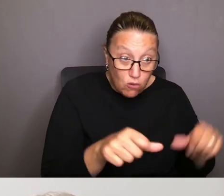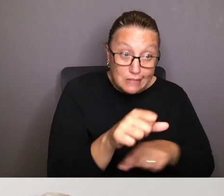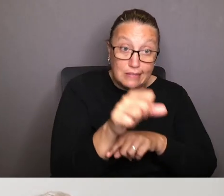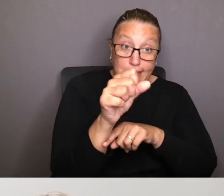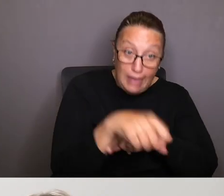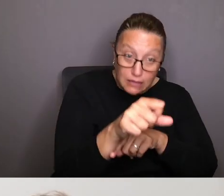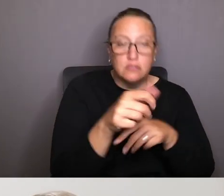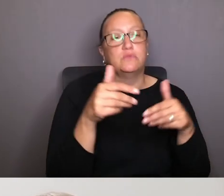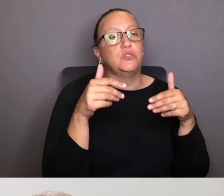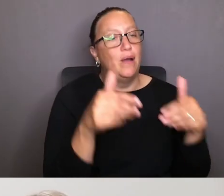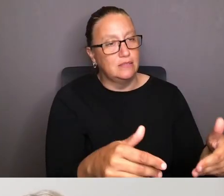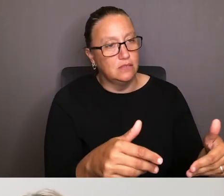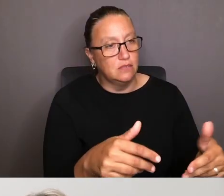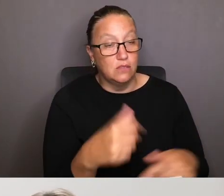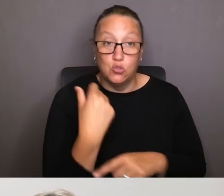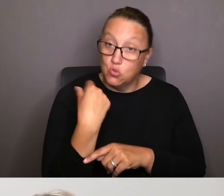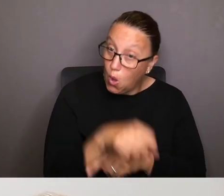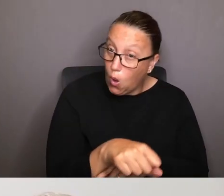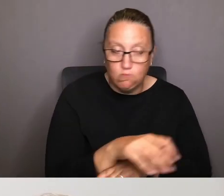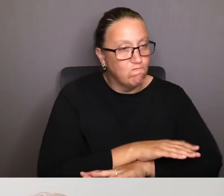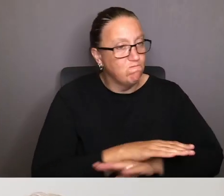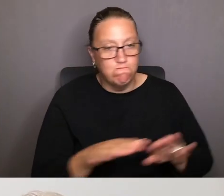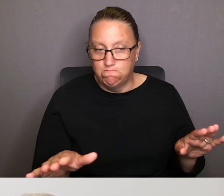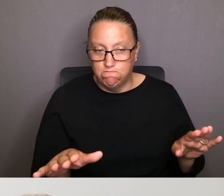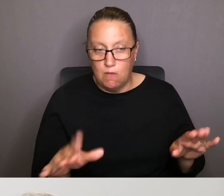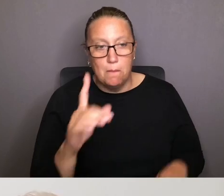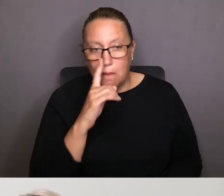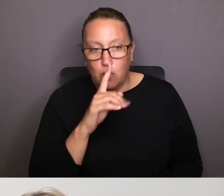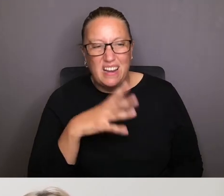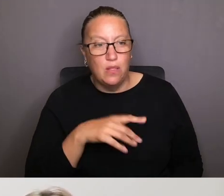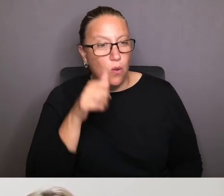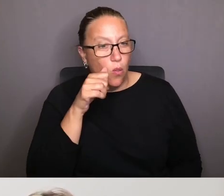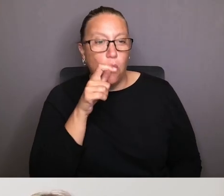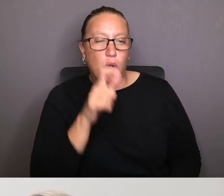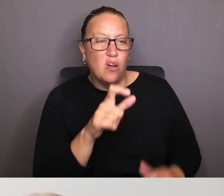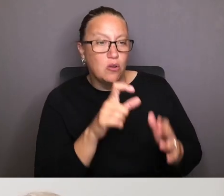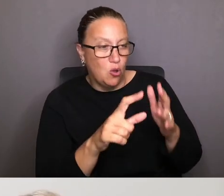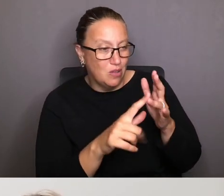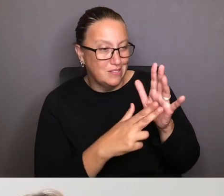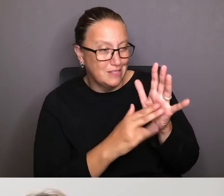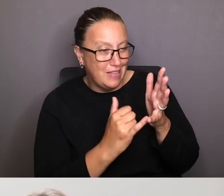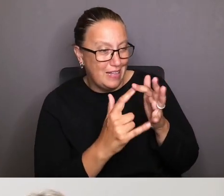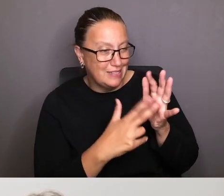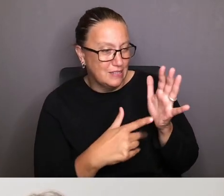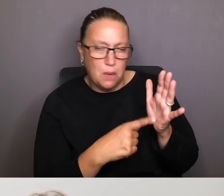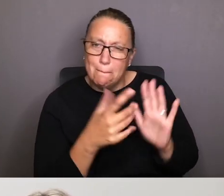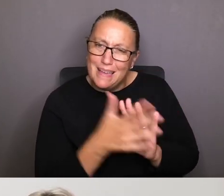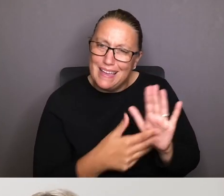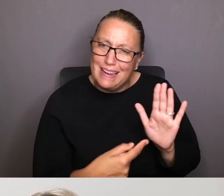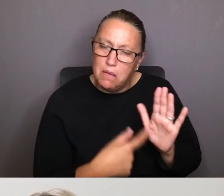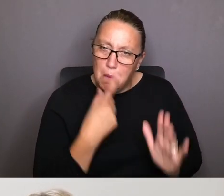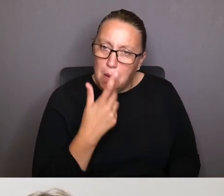education. People need to be taught about consent, and we need to check that people understand and not make assumptions that people know what it